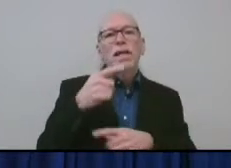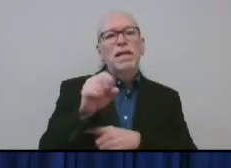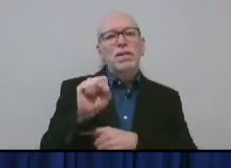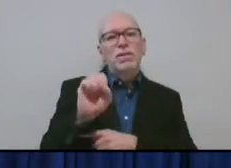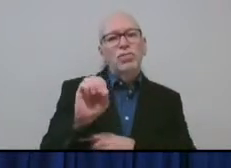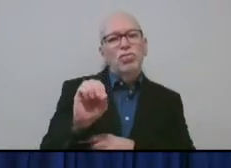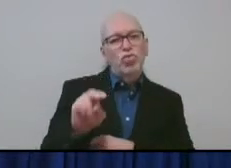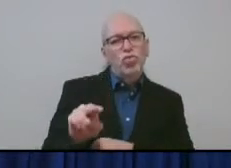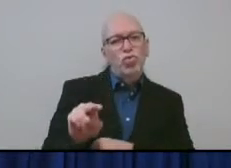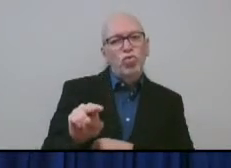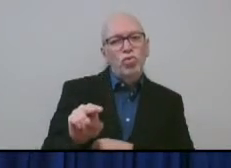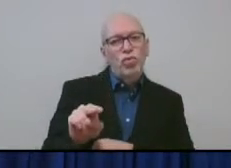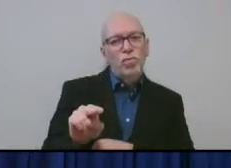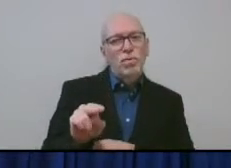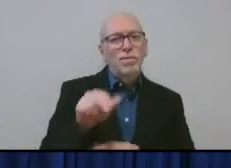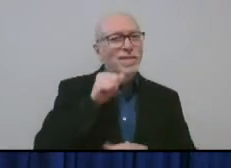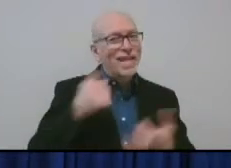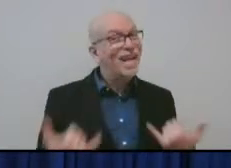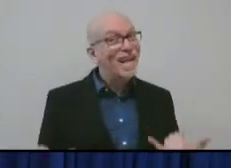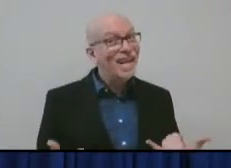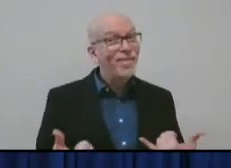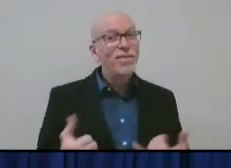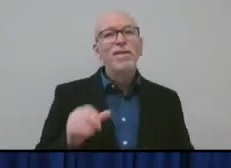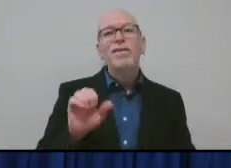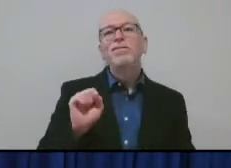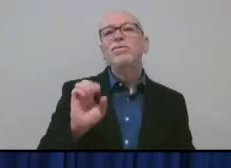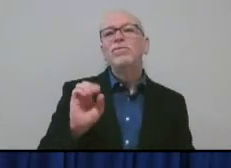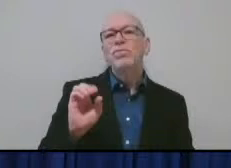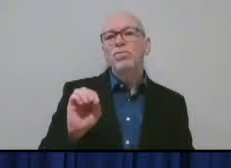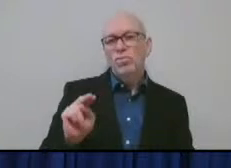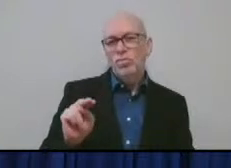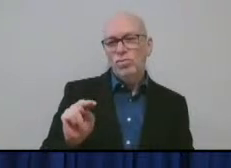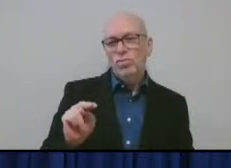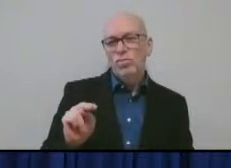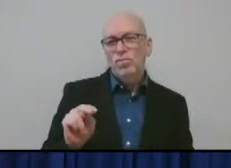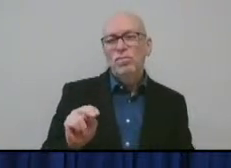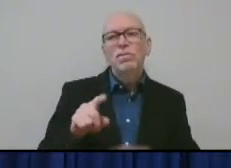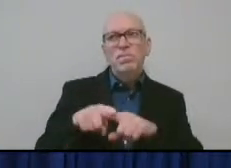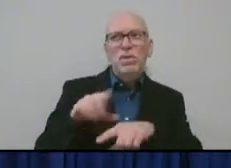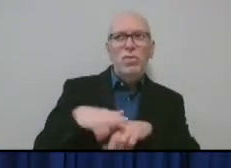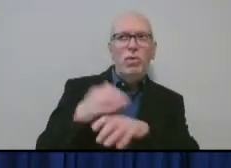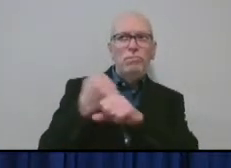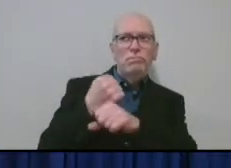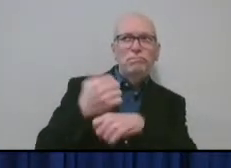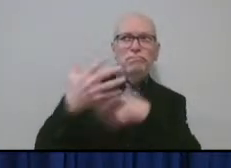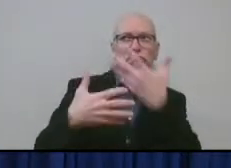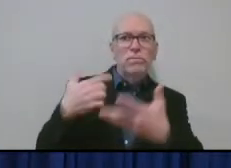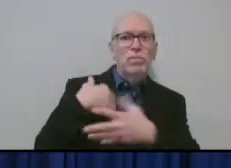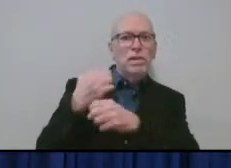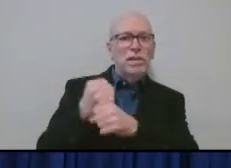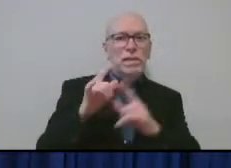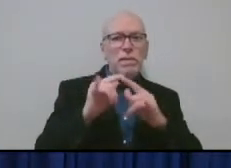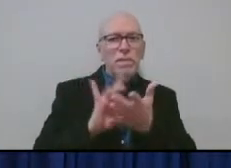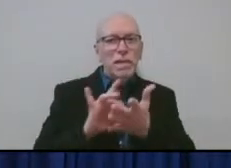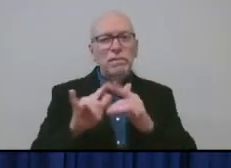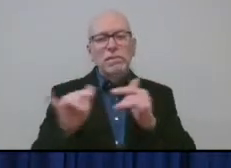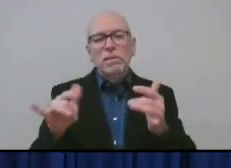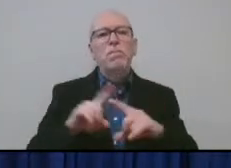So just that, soon. Again, we'll let the data drive our decisions, but I think it'd